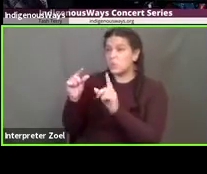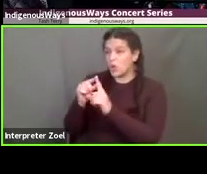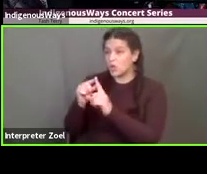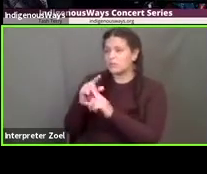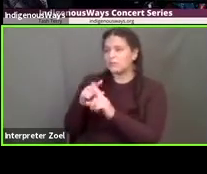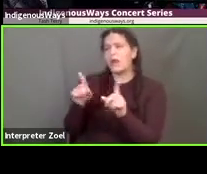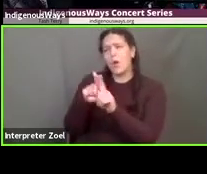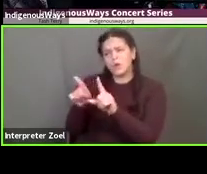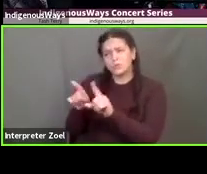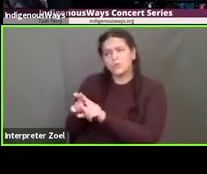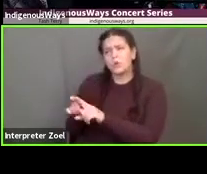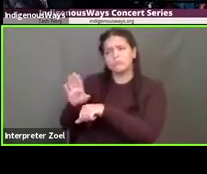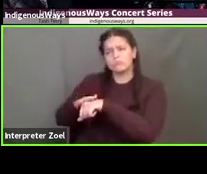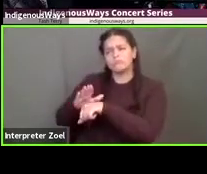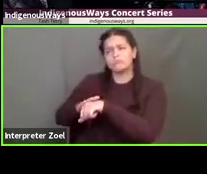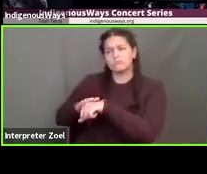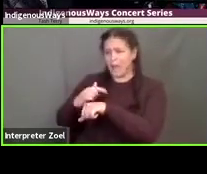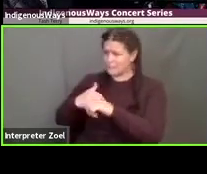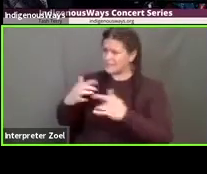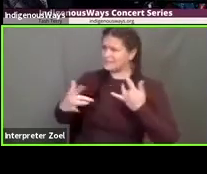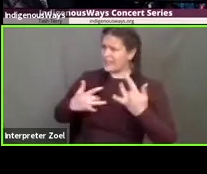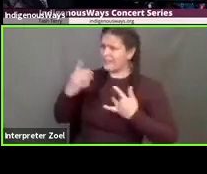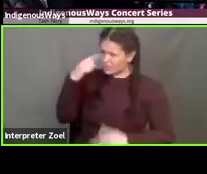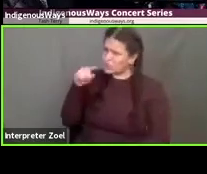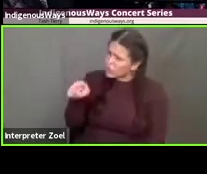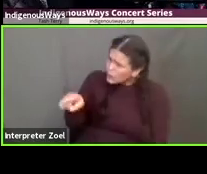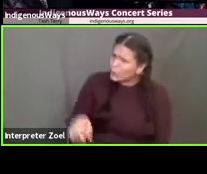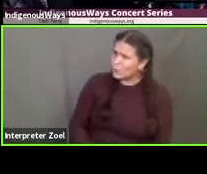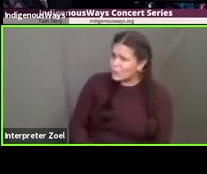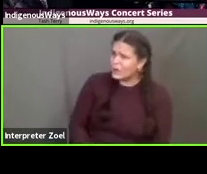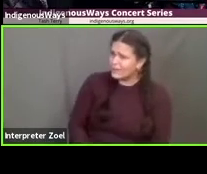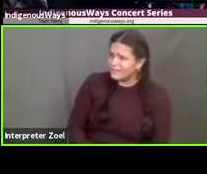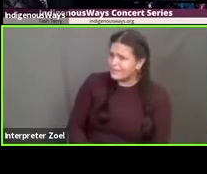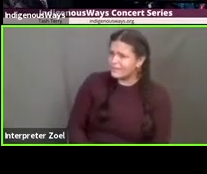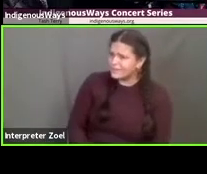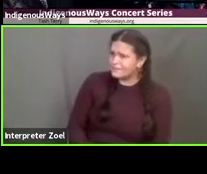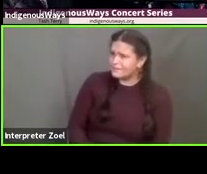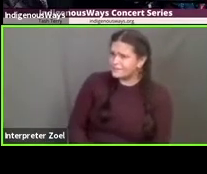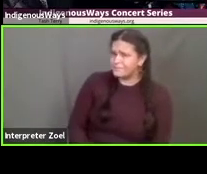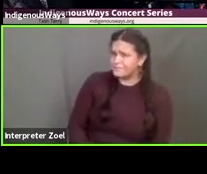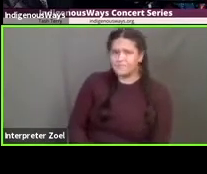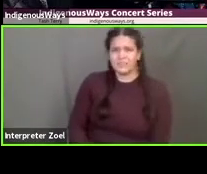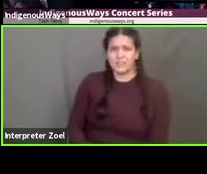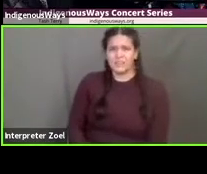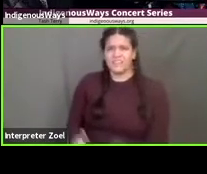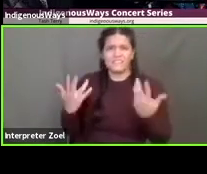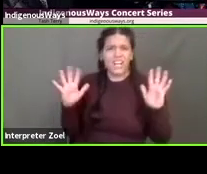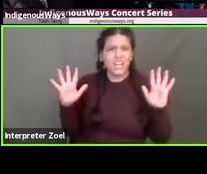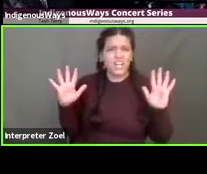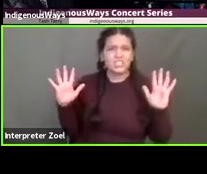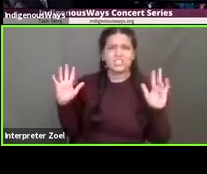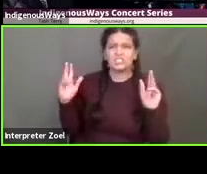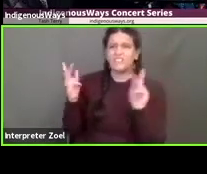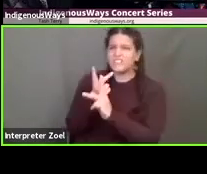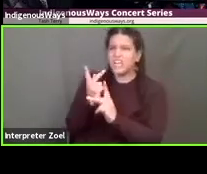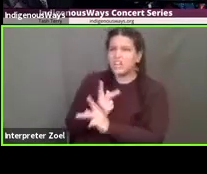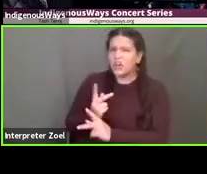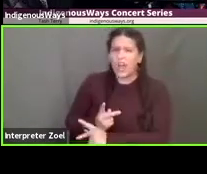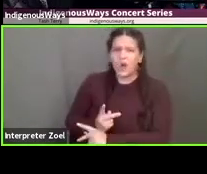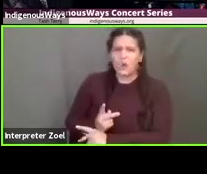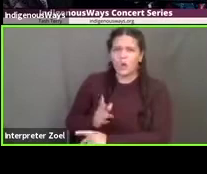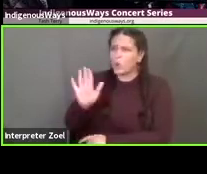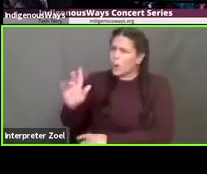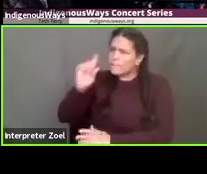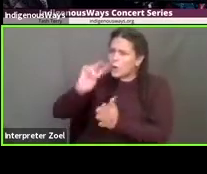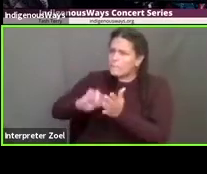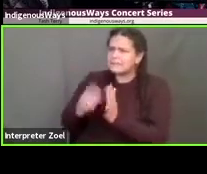very excited for you because to have, like, some people never